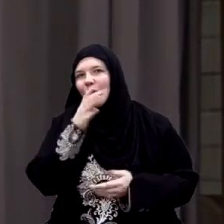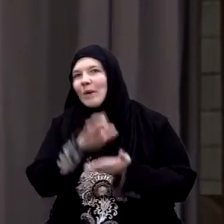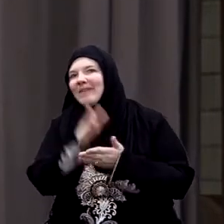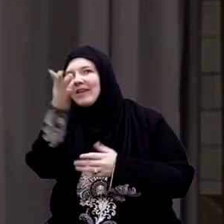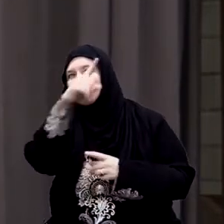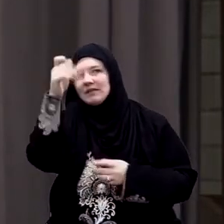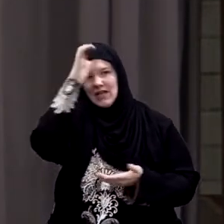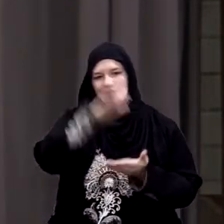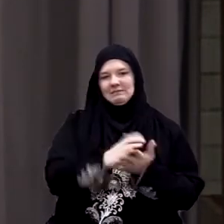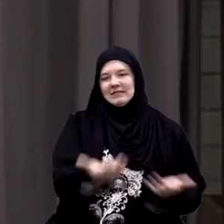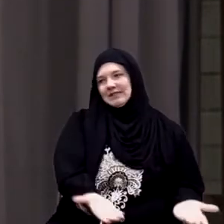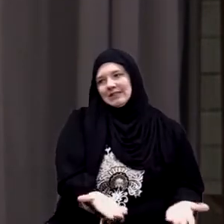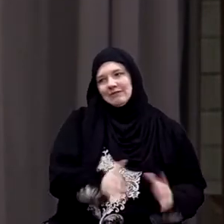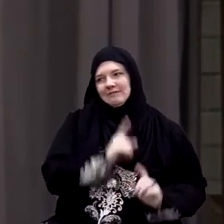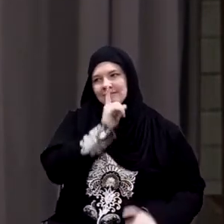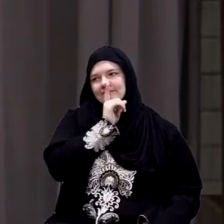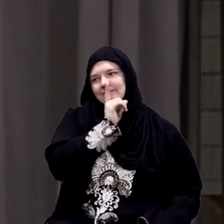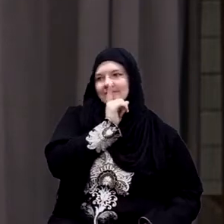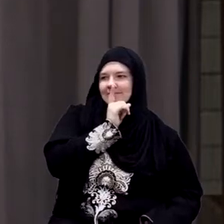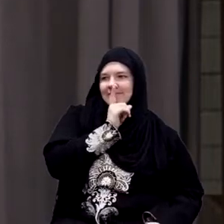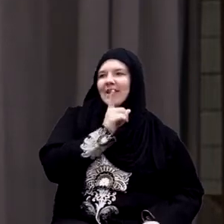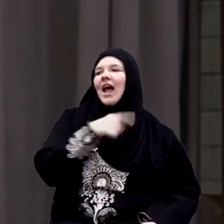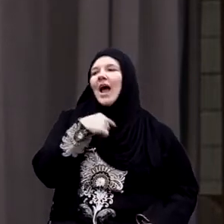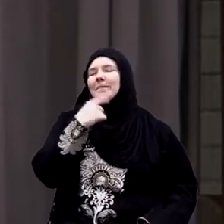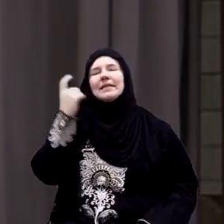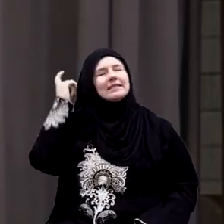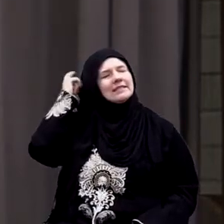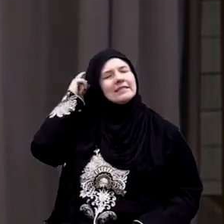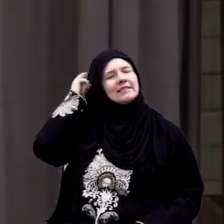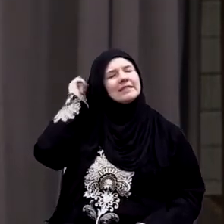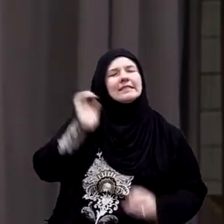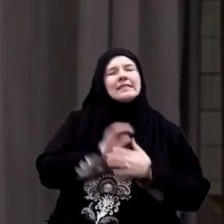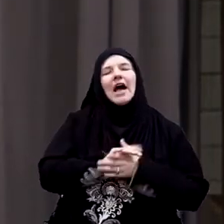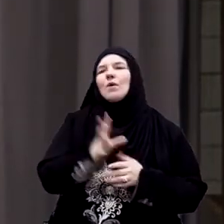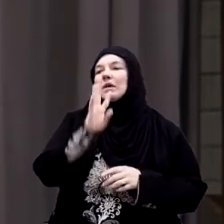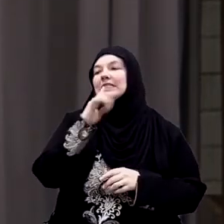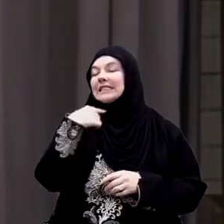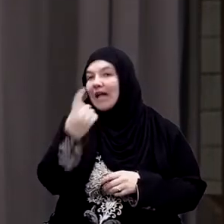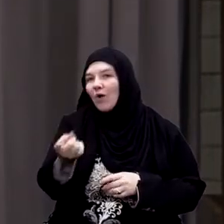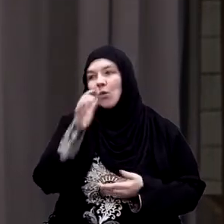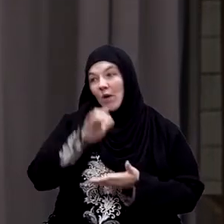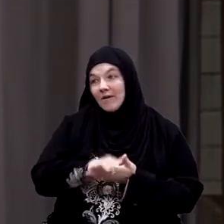sitting. So I will say it in my session with the sisters.